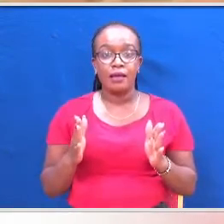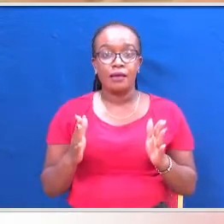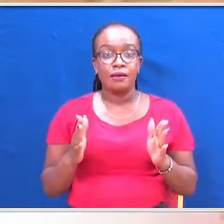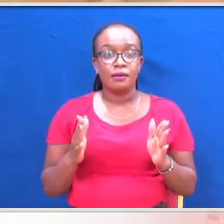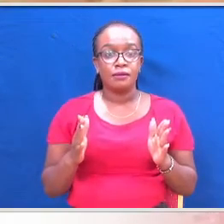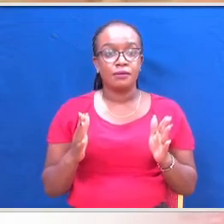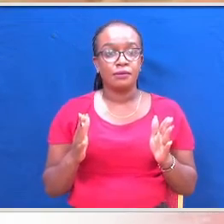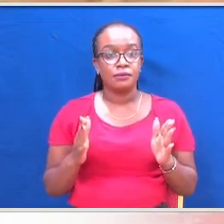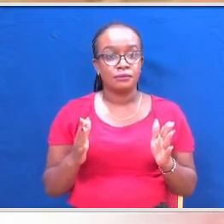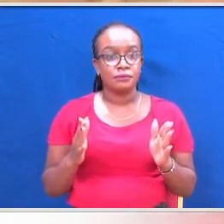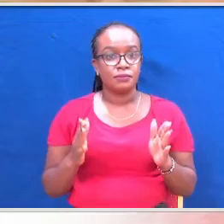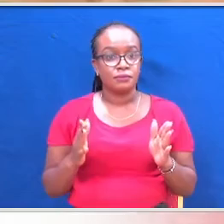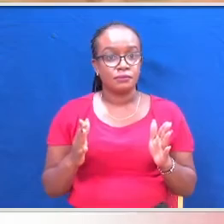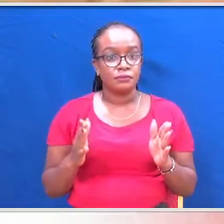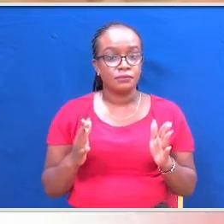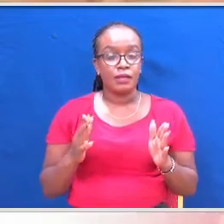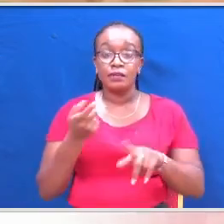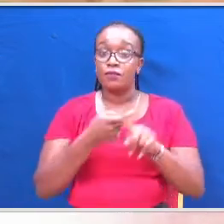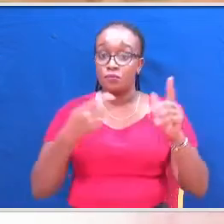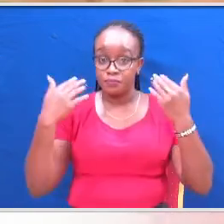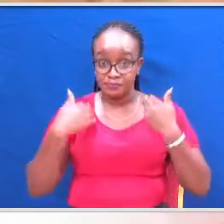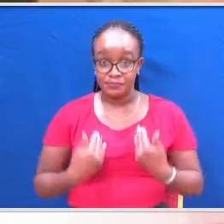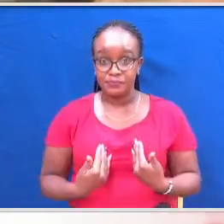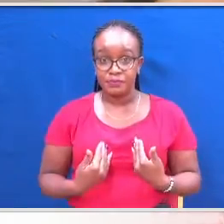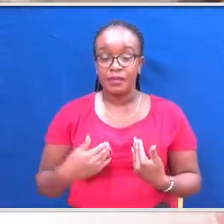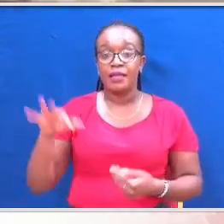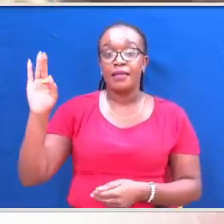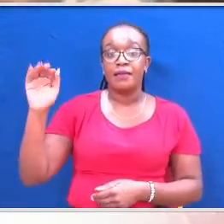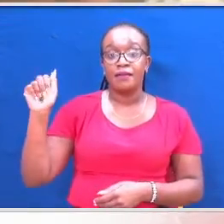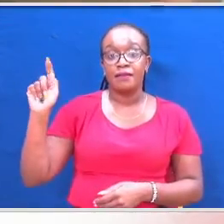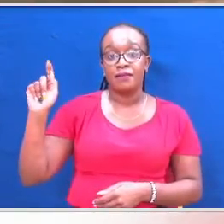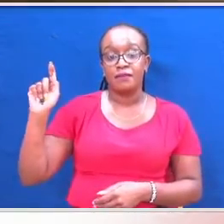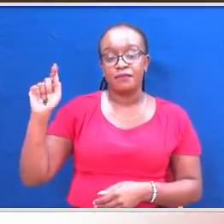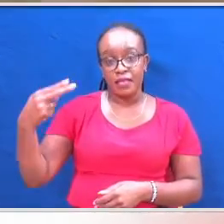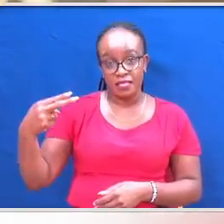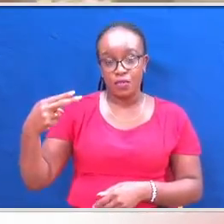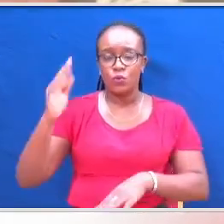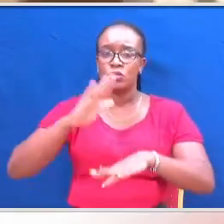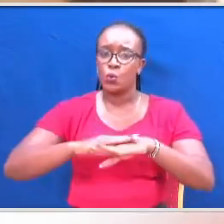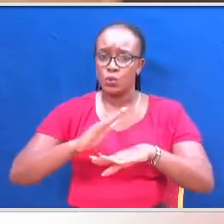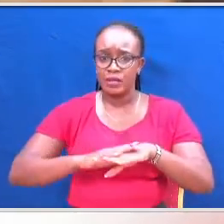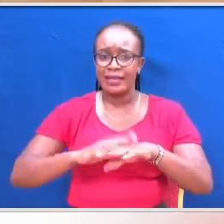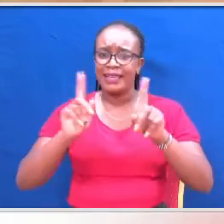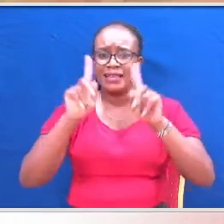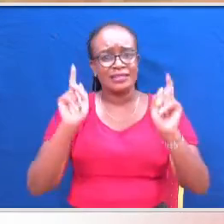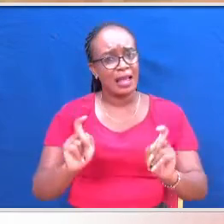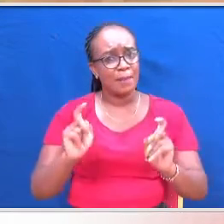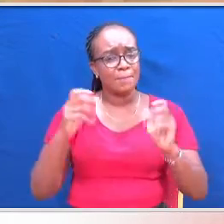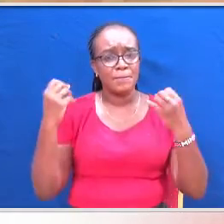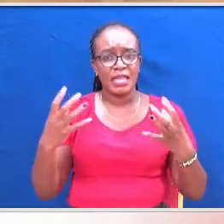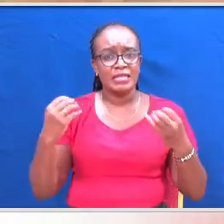KCP. Na kulingana na mimi, Faith alikuwa mzuri, mitihani mingi alikuwa